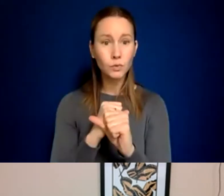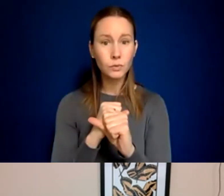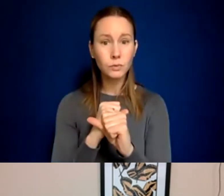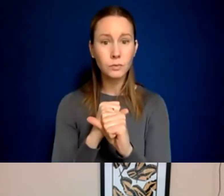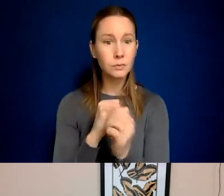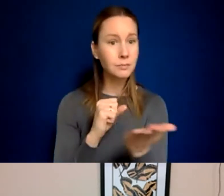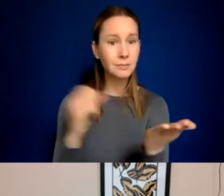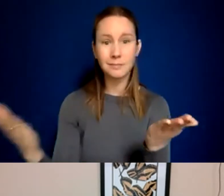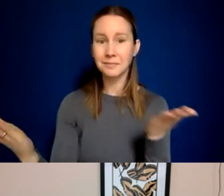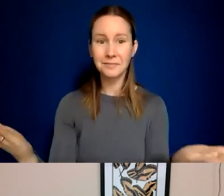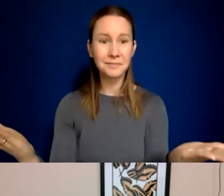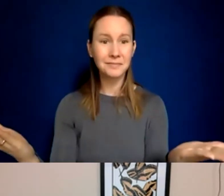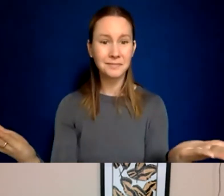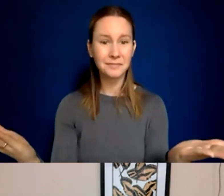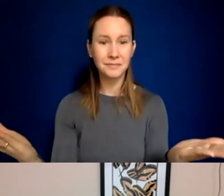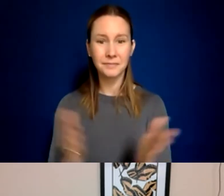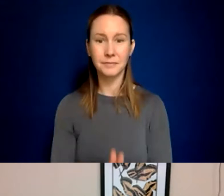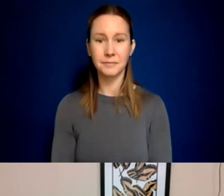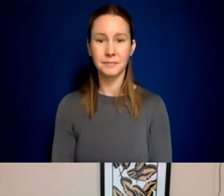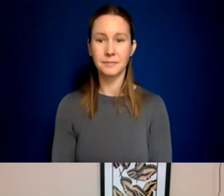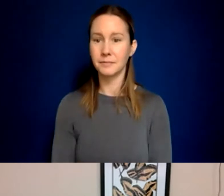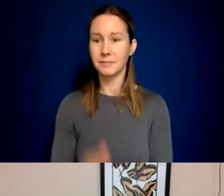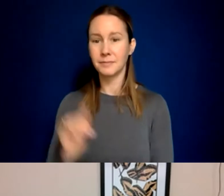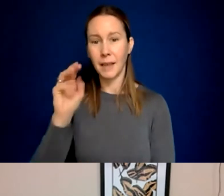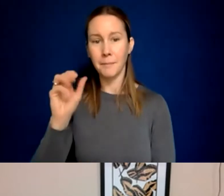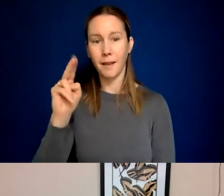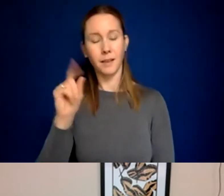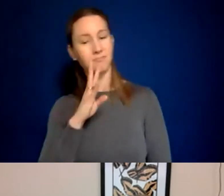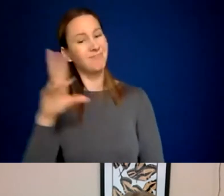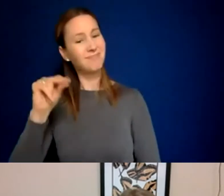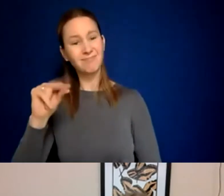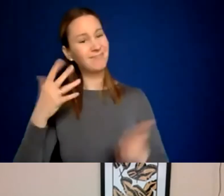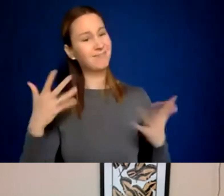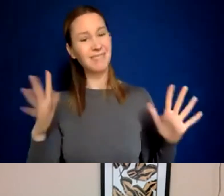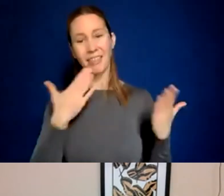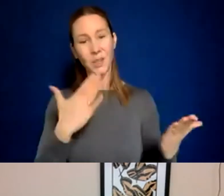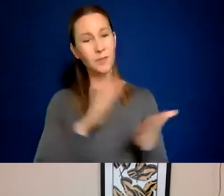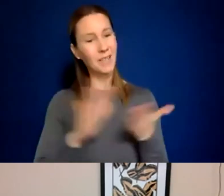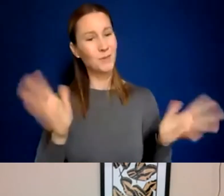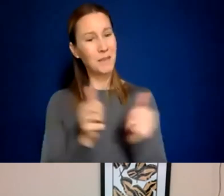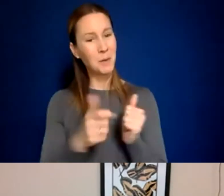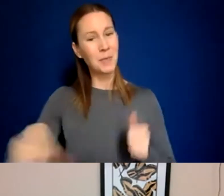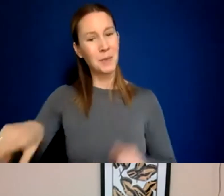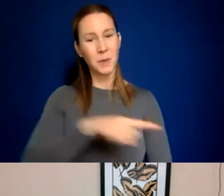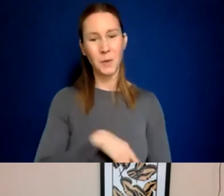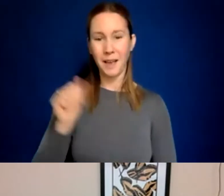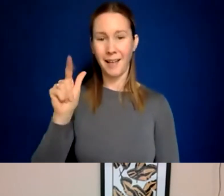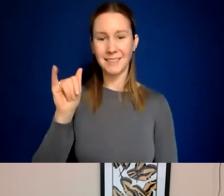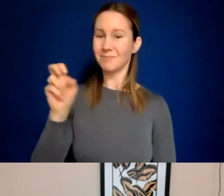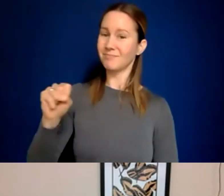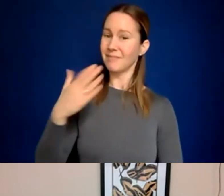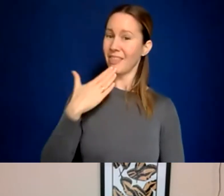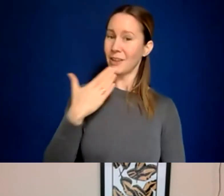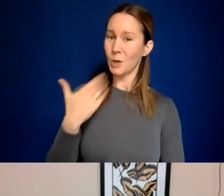Alison, Amanda, or Julio? No, thank you. It's been great speaking with all of you. Yes, thank you. We're Thank part